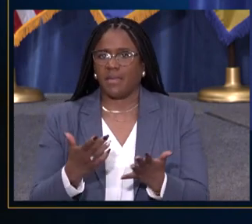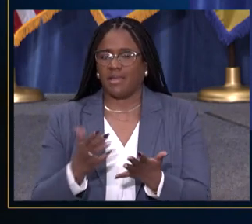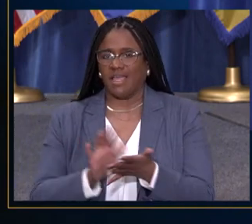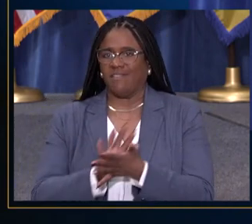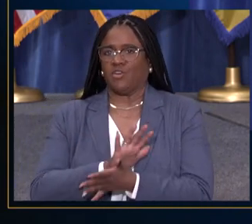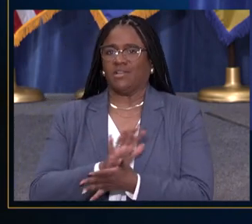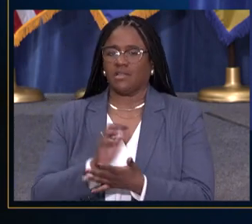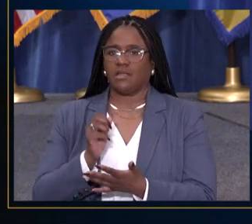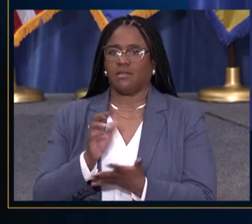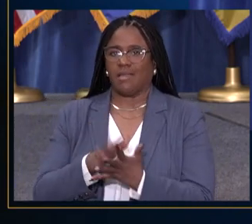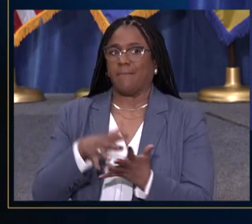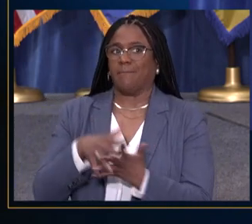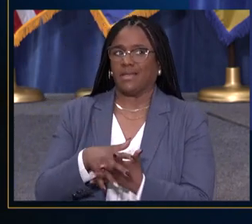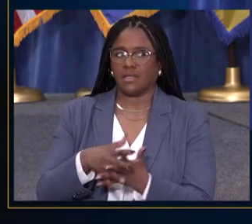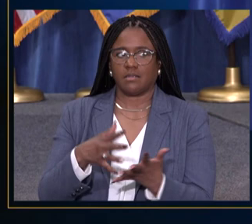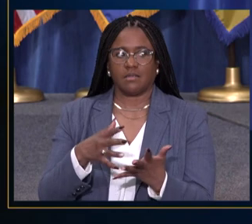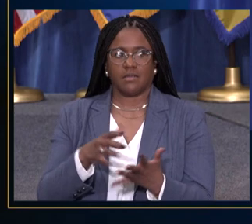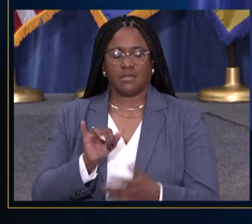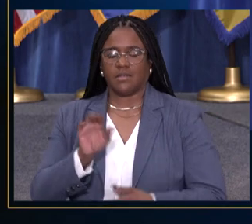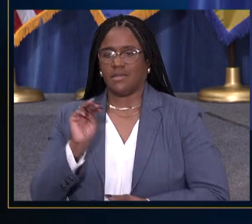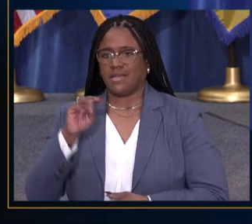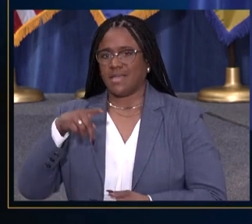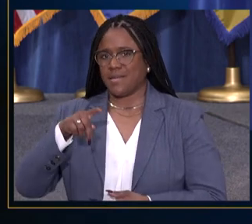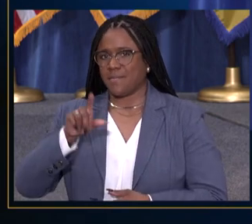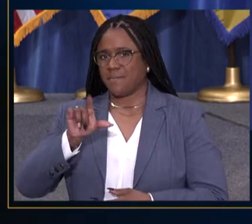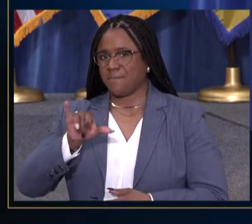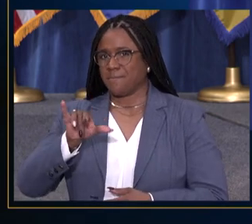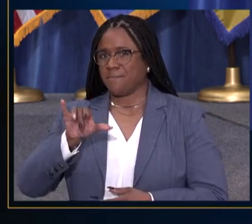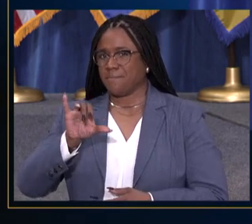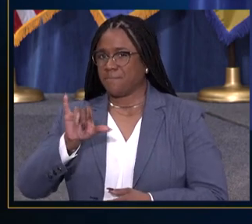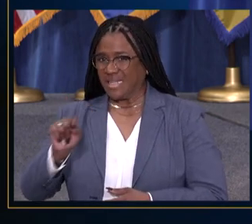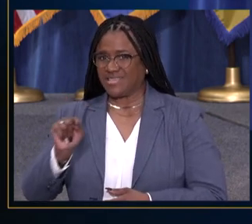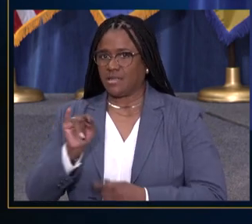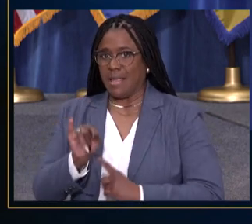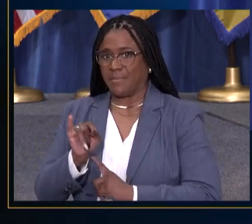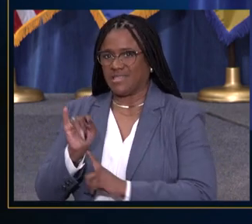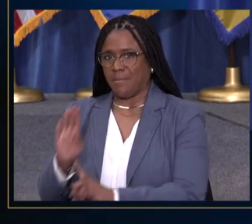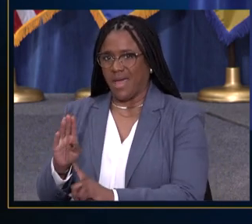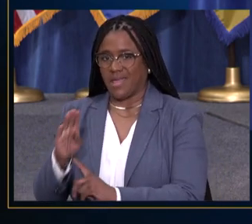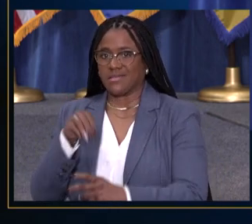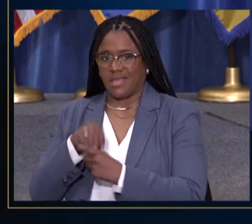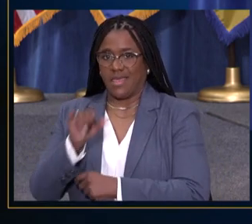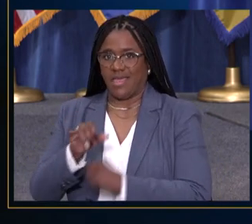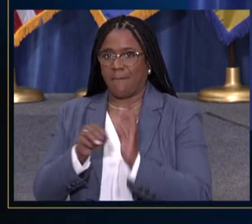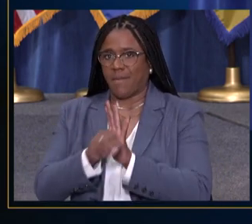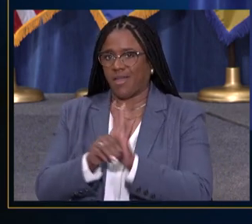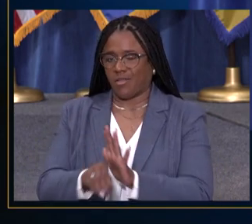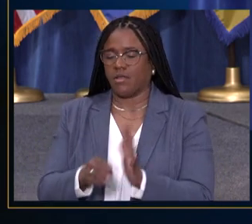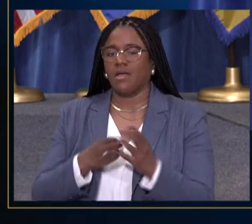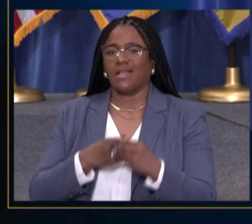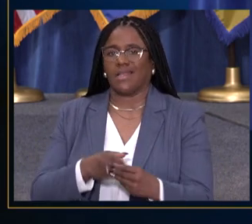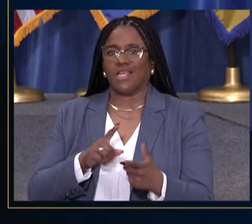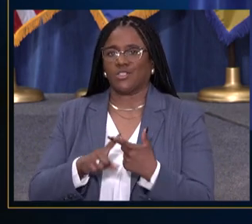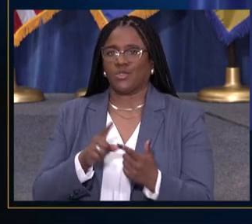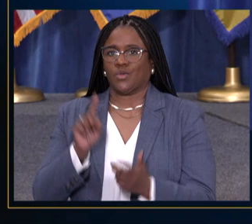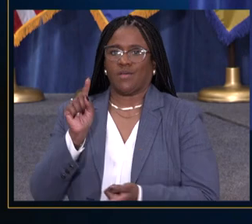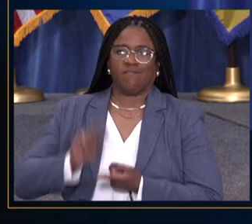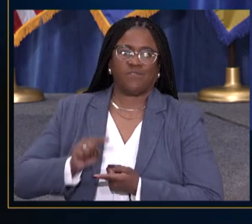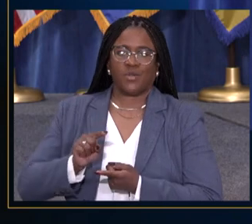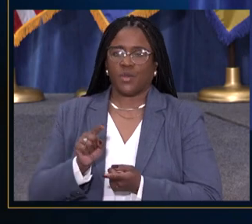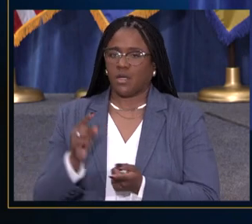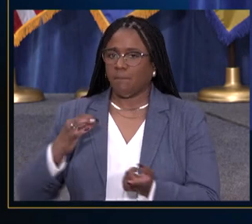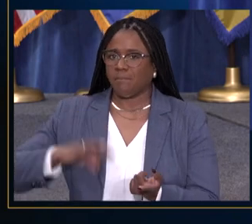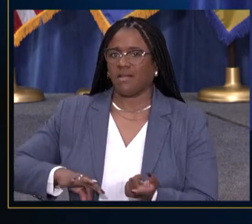inadvertently embedded implicit bias into the model that would have led to fewer benefits